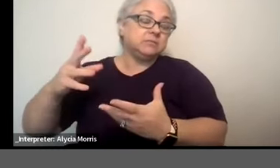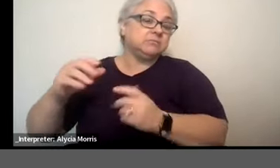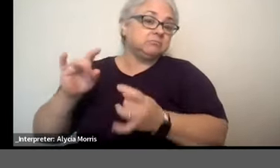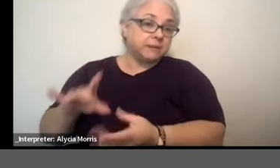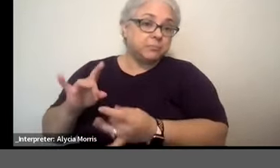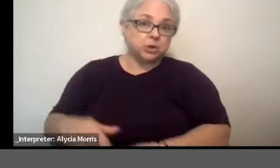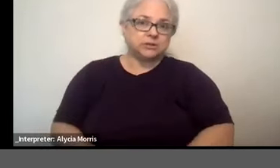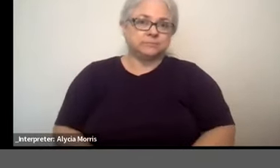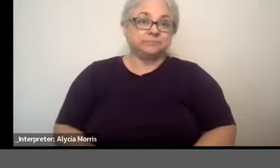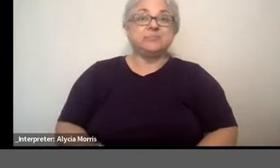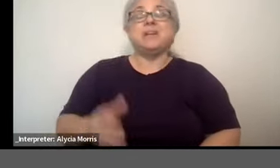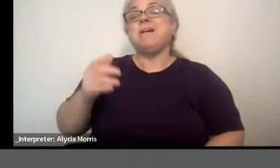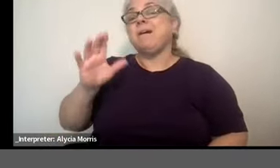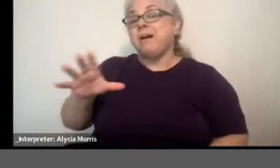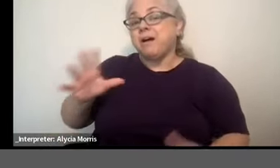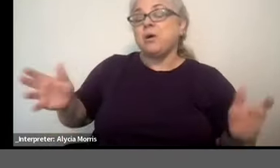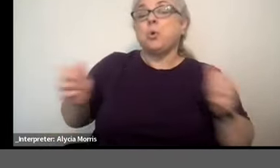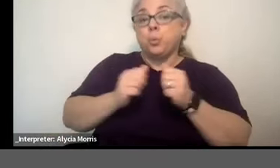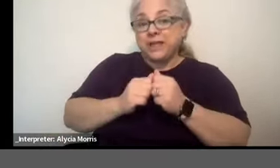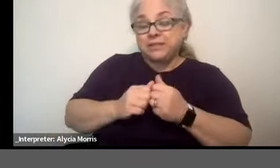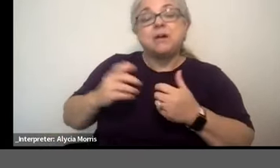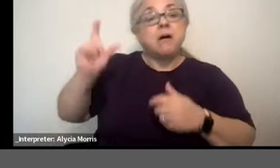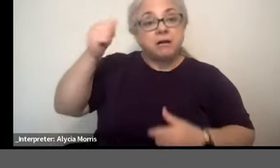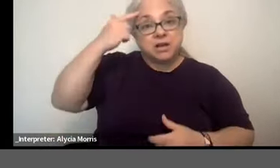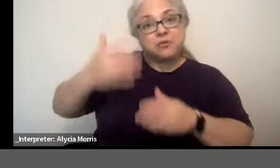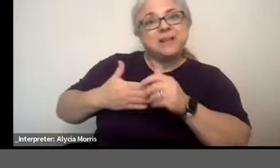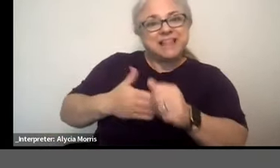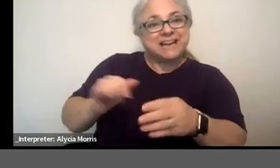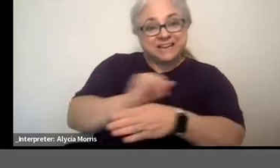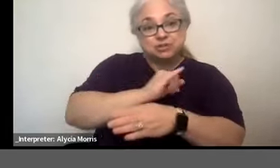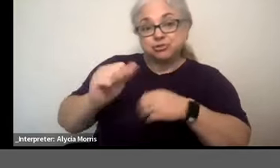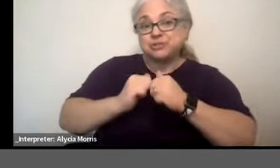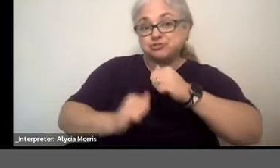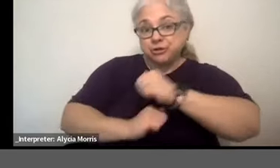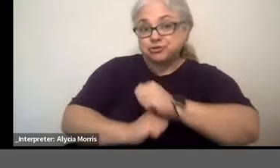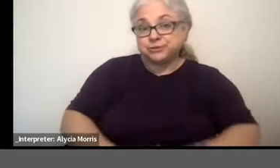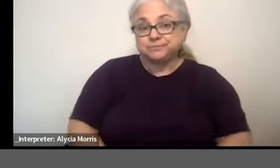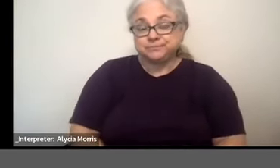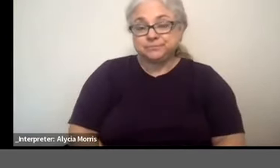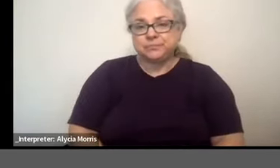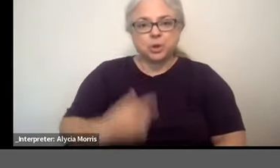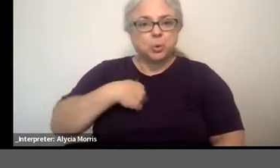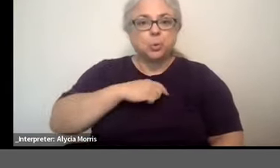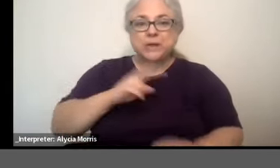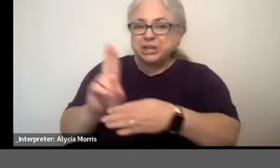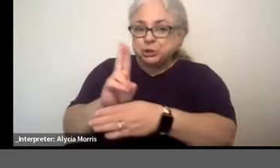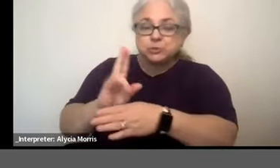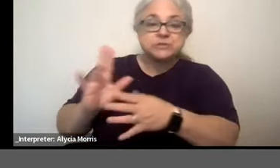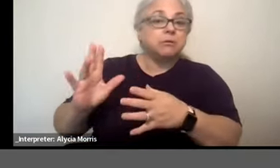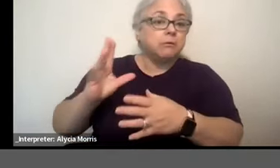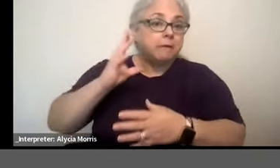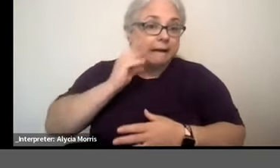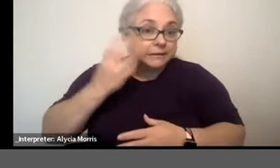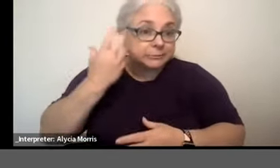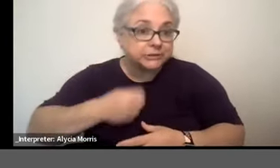industry-led governance structure that sets BILT apart. BILT really builds upon the industry expertise as